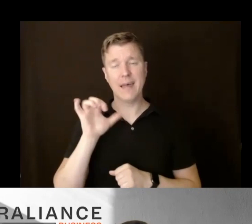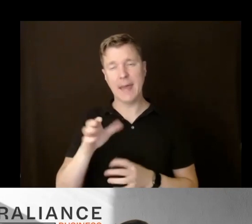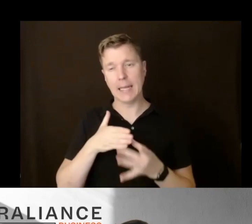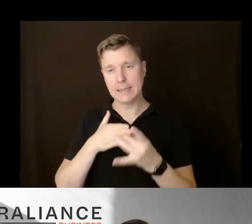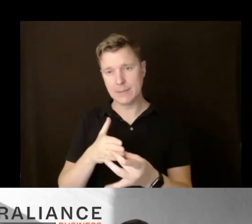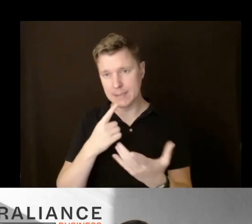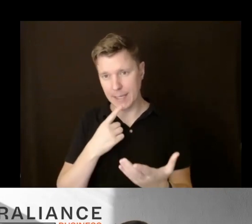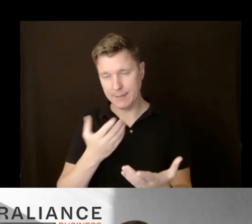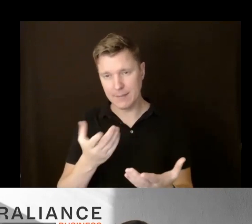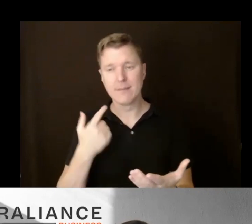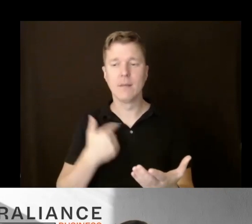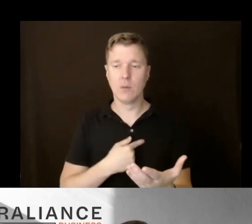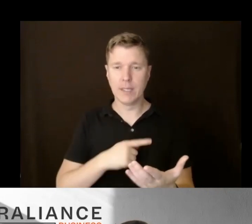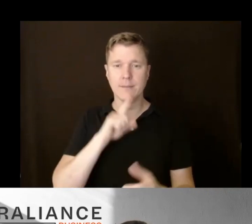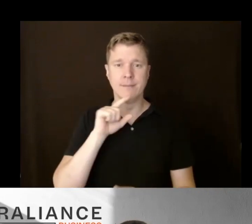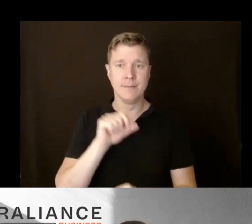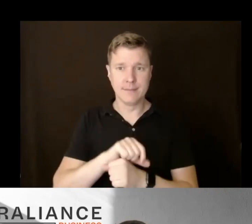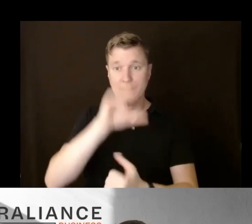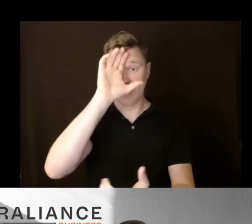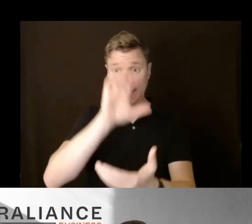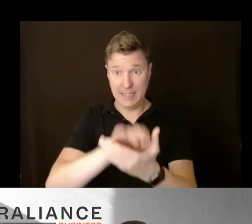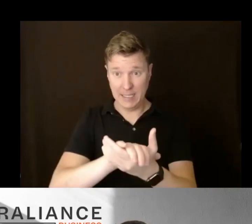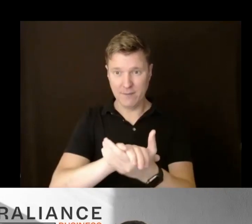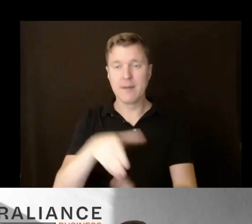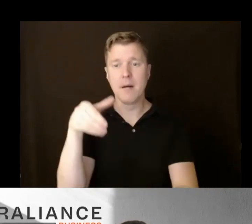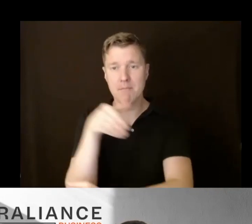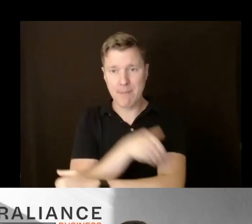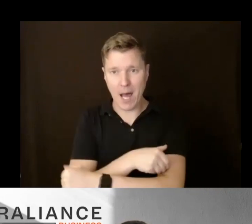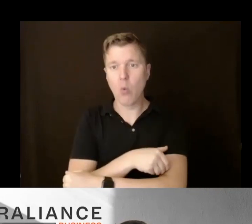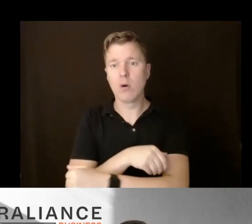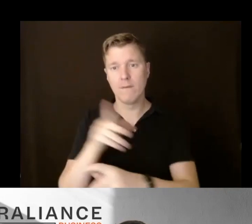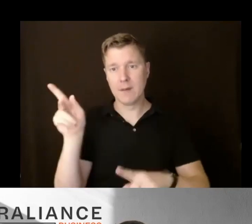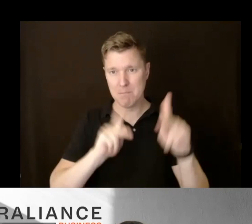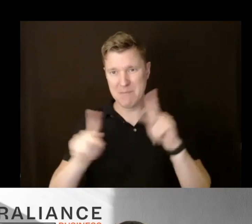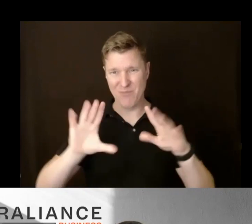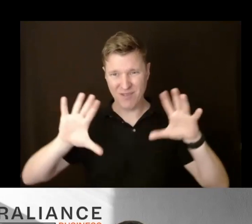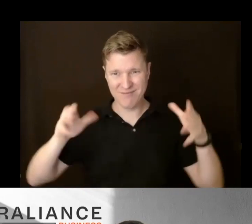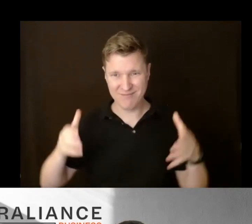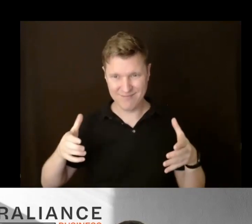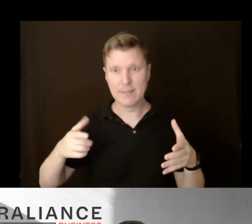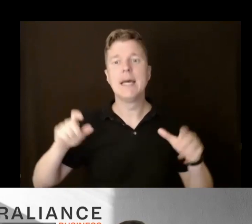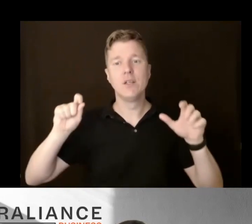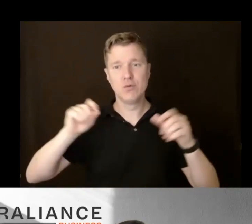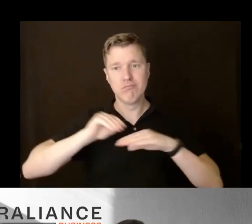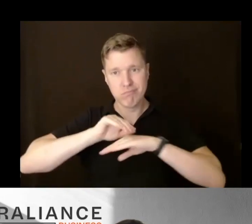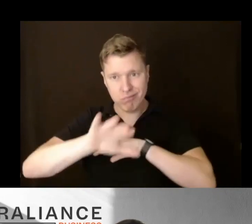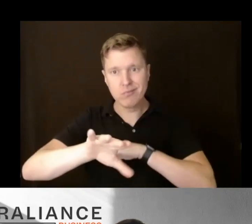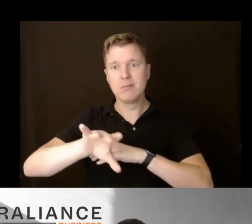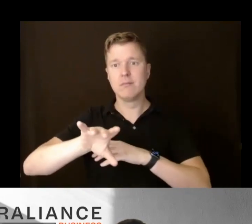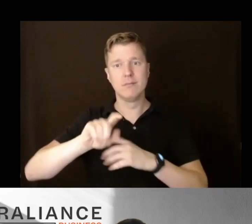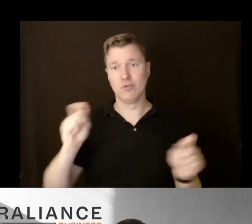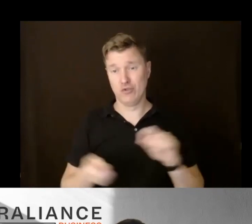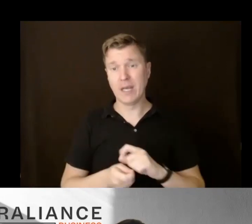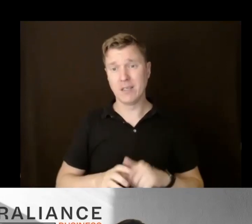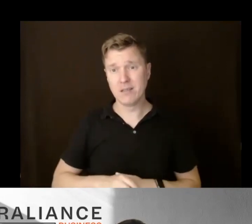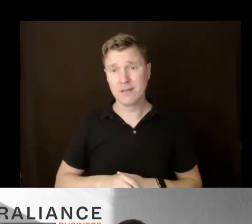we really do believe in the power of people to create change. We think that we believe that a lot of folks